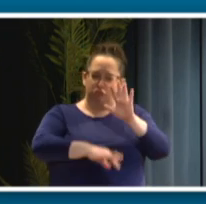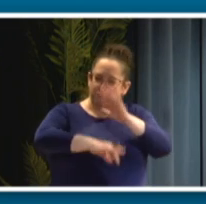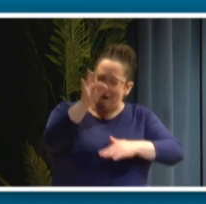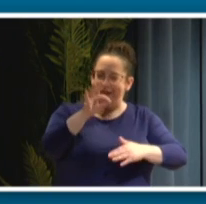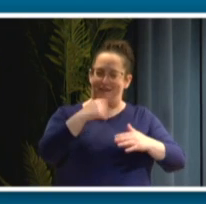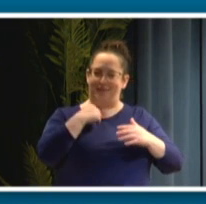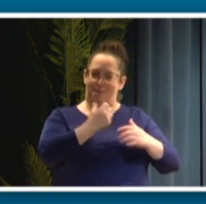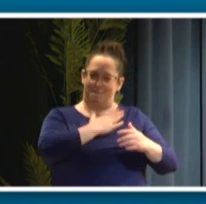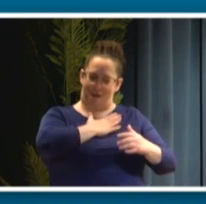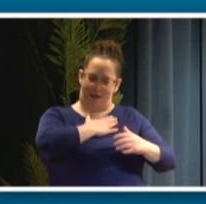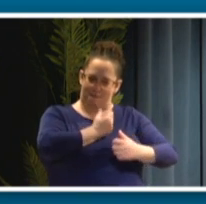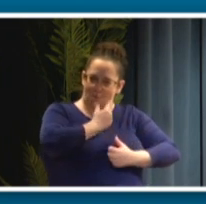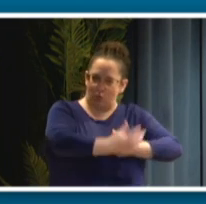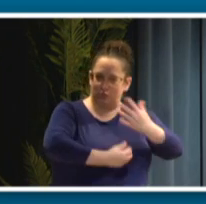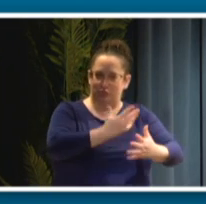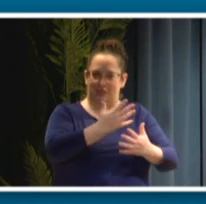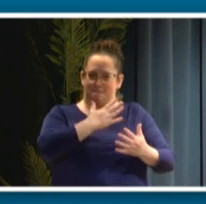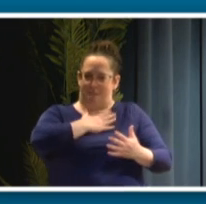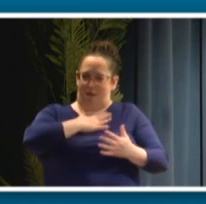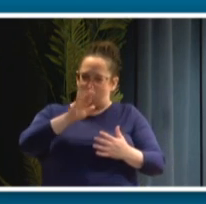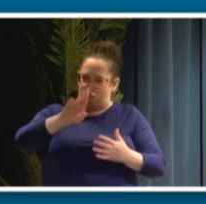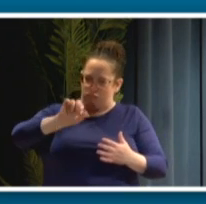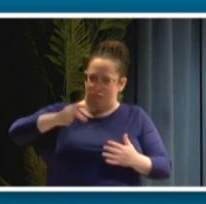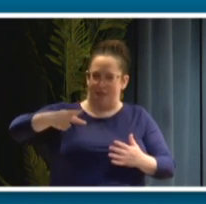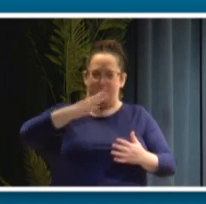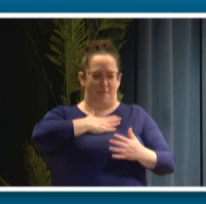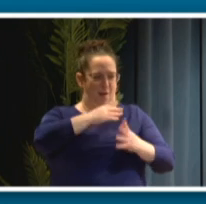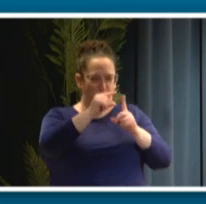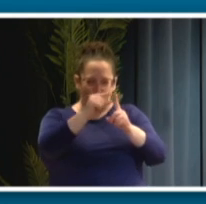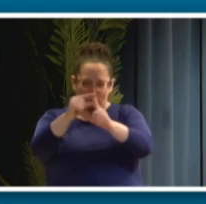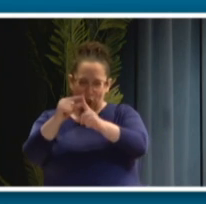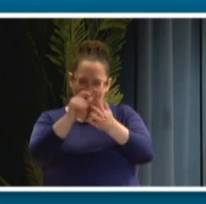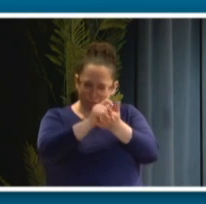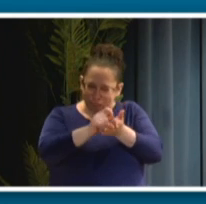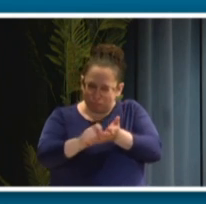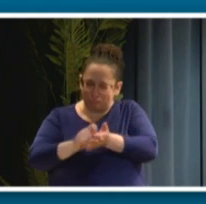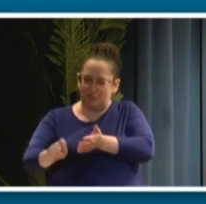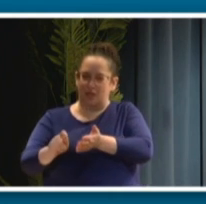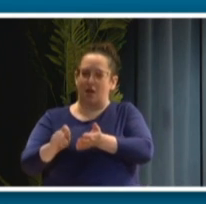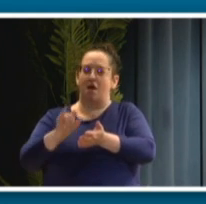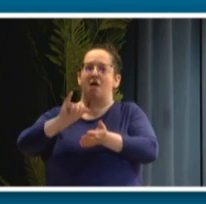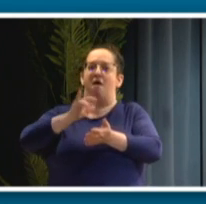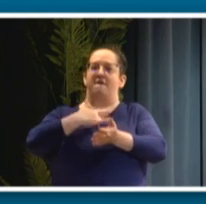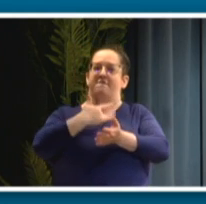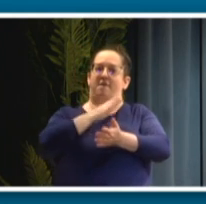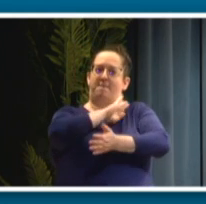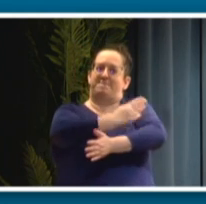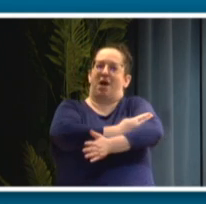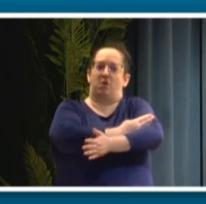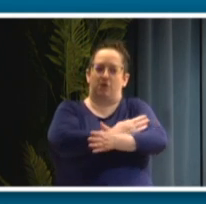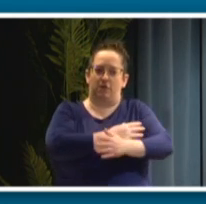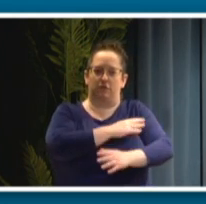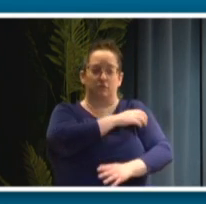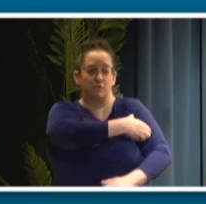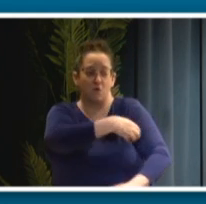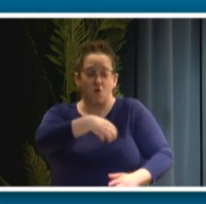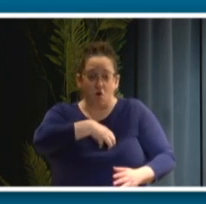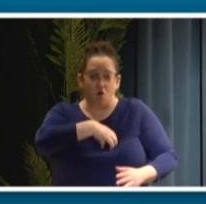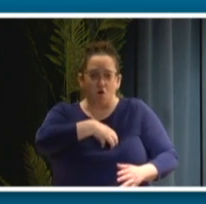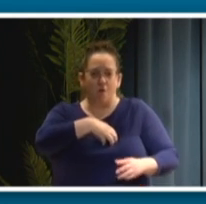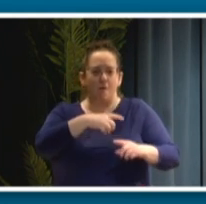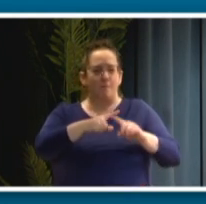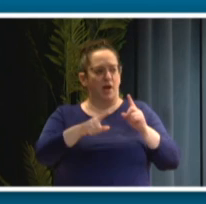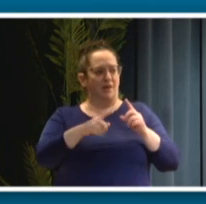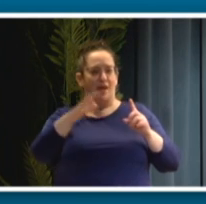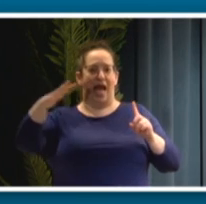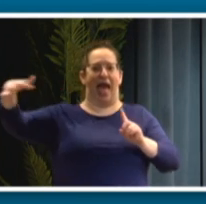you learned that you had power through the expression of words. Oh, yeah. But yet you still felt like you were powerless in the circumstances and things that were